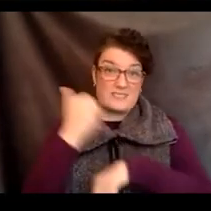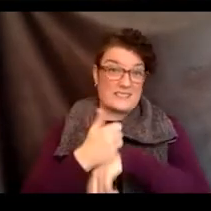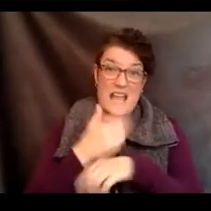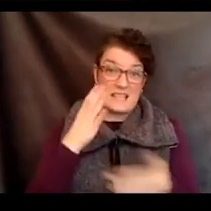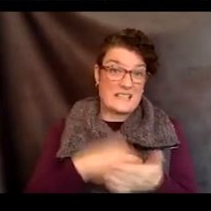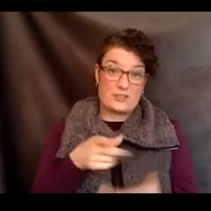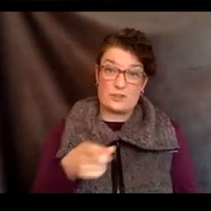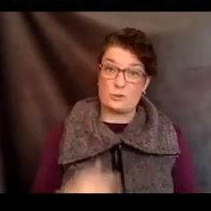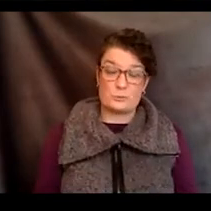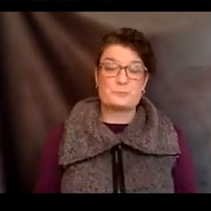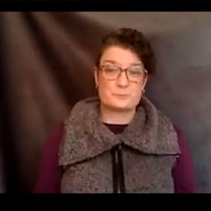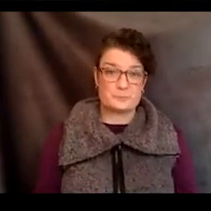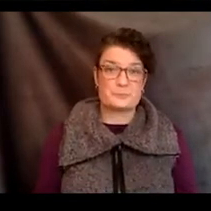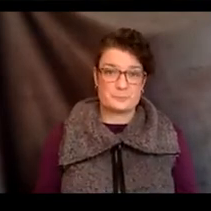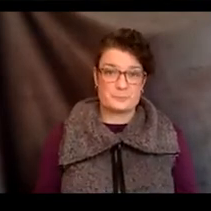So,